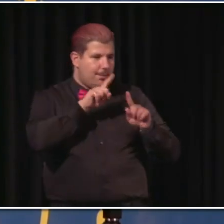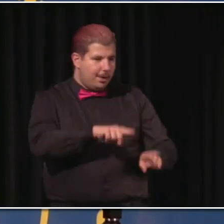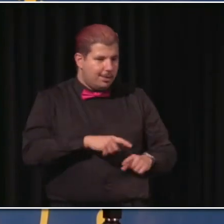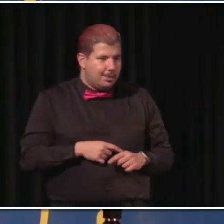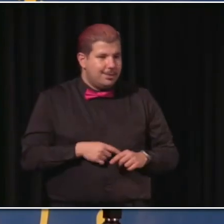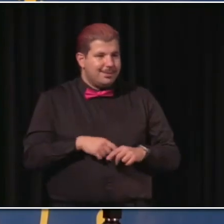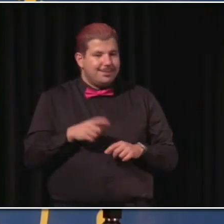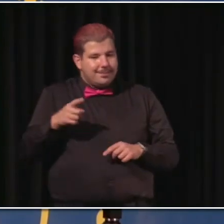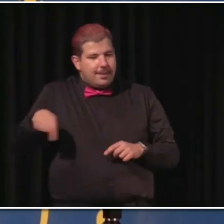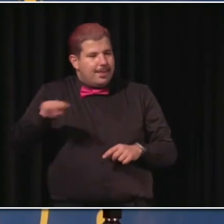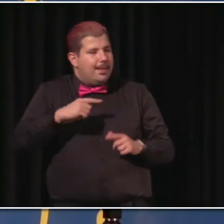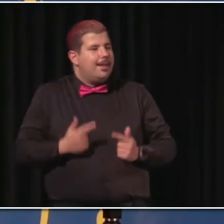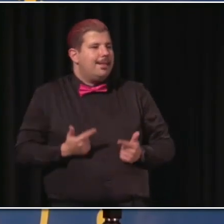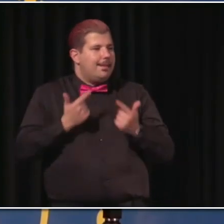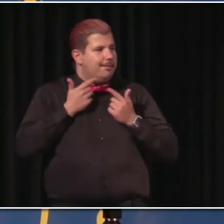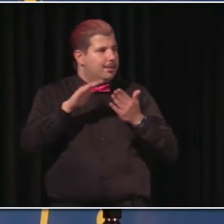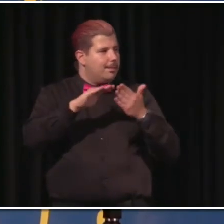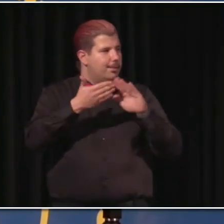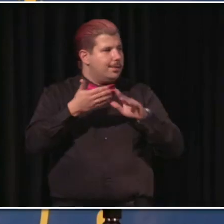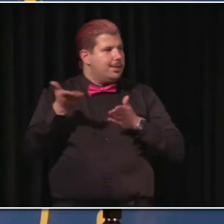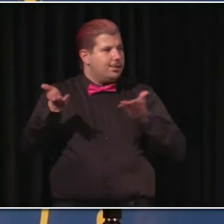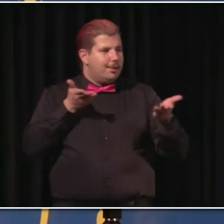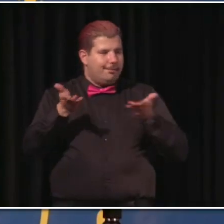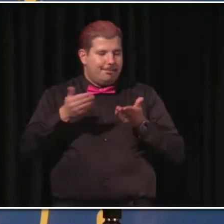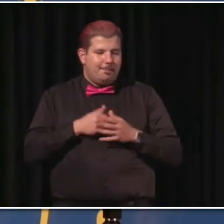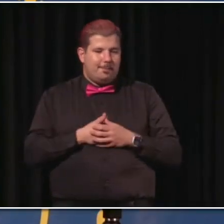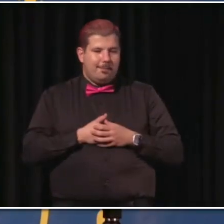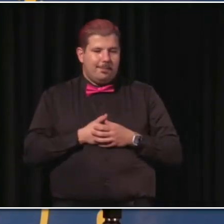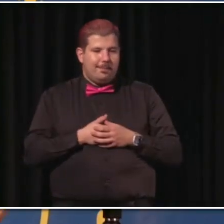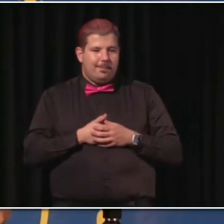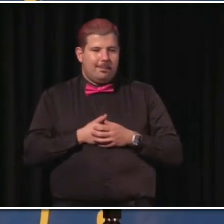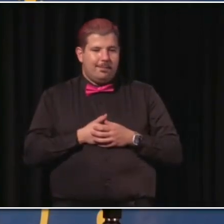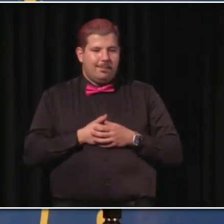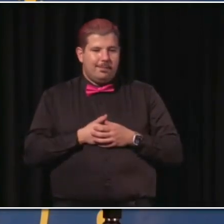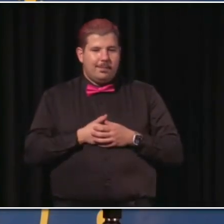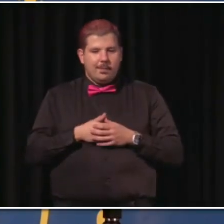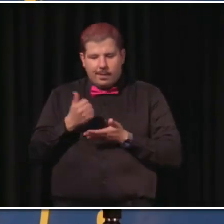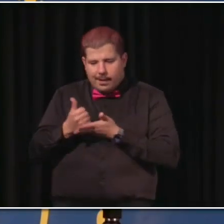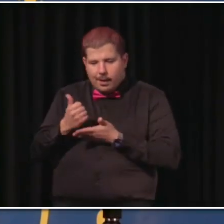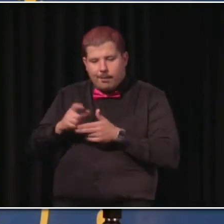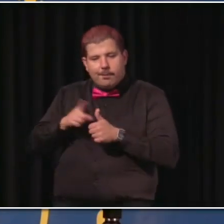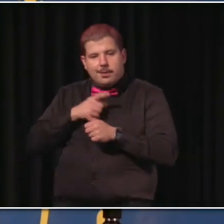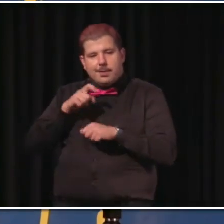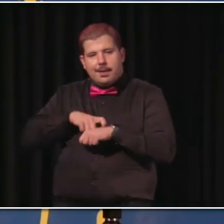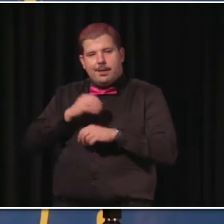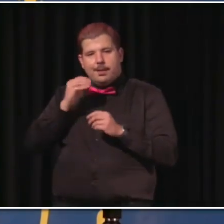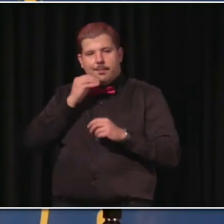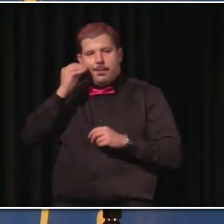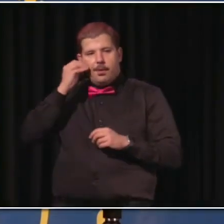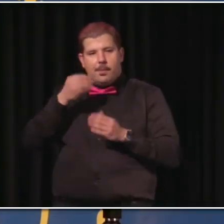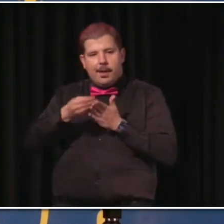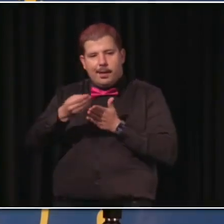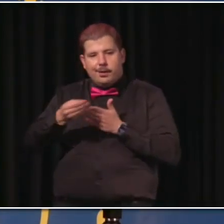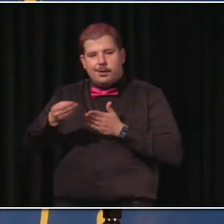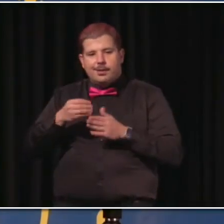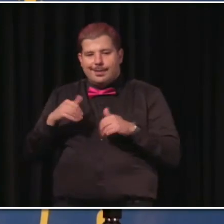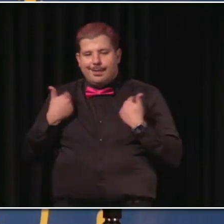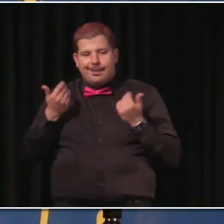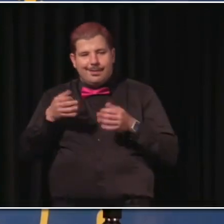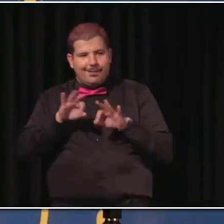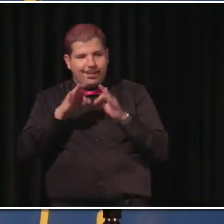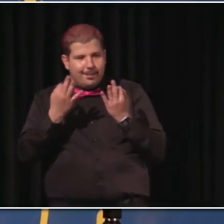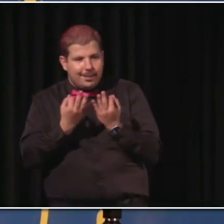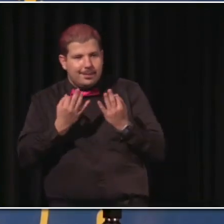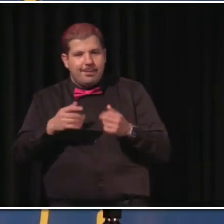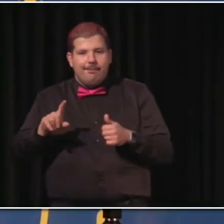can live in the communities they serve. Or we could help first-time homebuyers and young families finally get